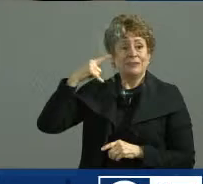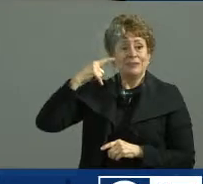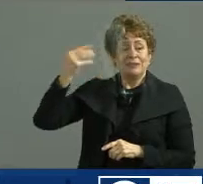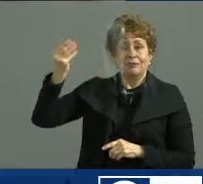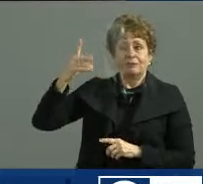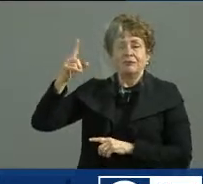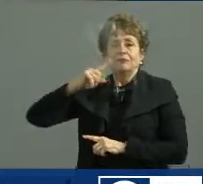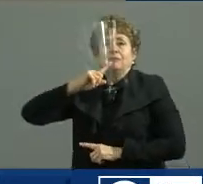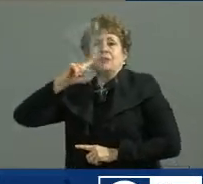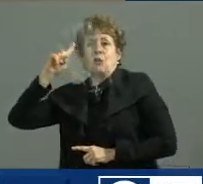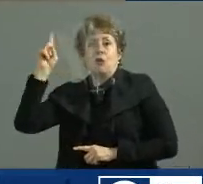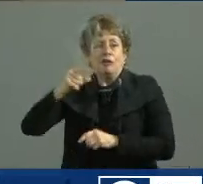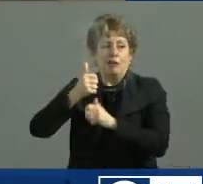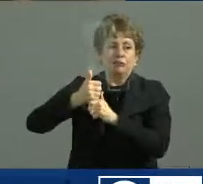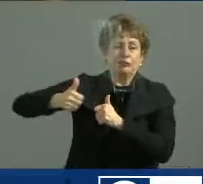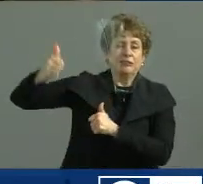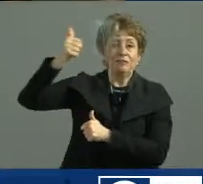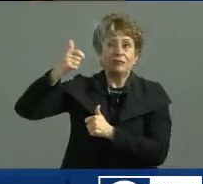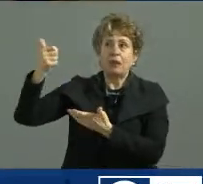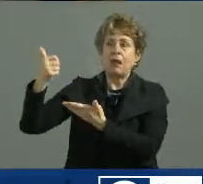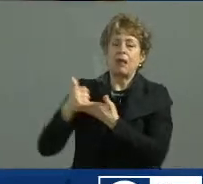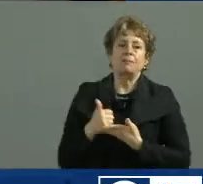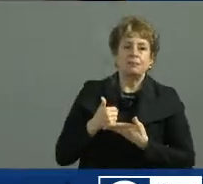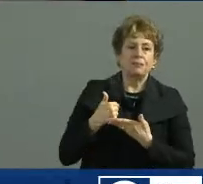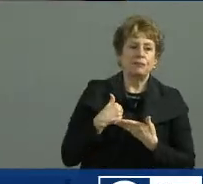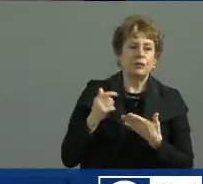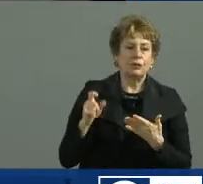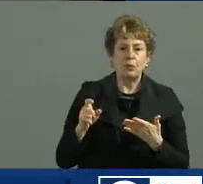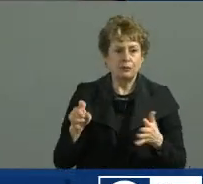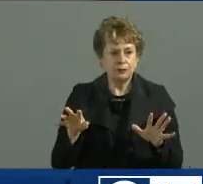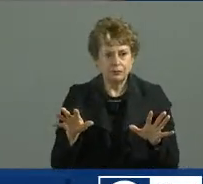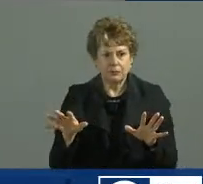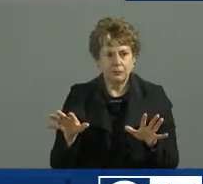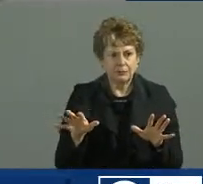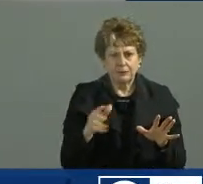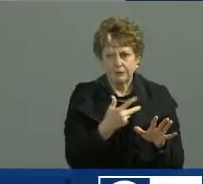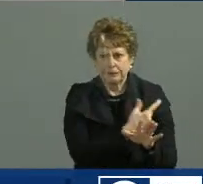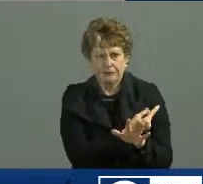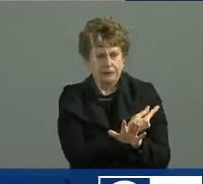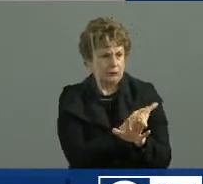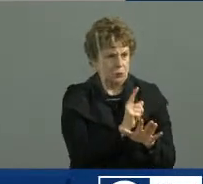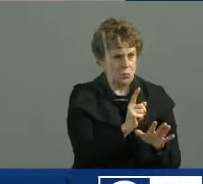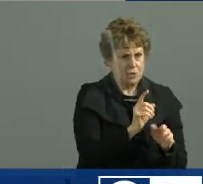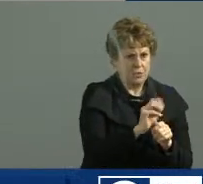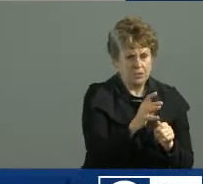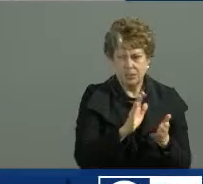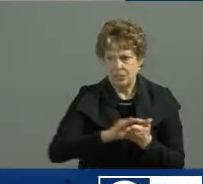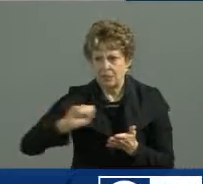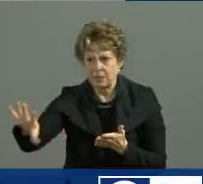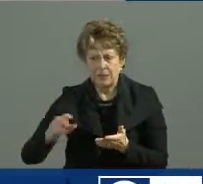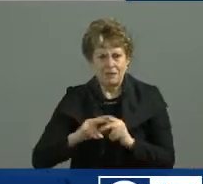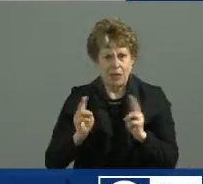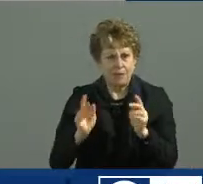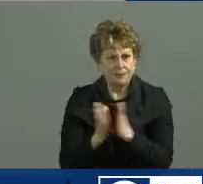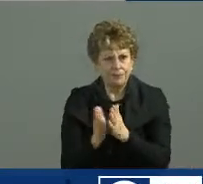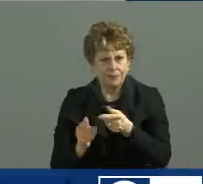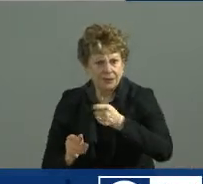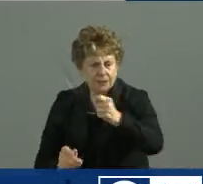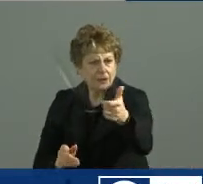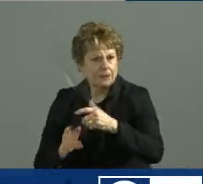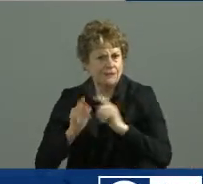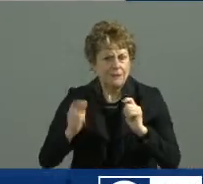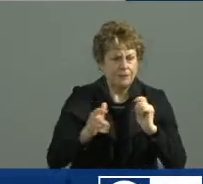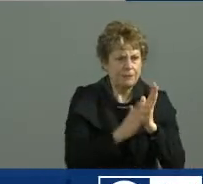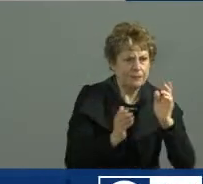by enabling ADHS to reallocate vaccine to facilitate rapid distribution and administration. And as